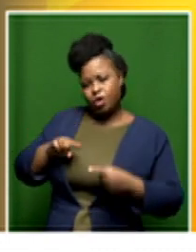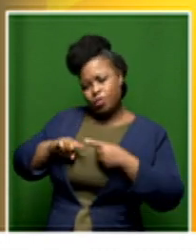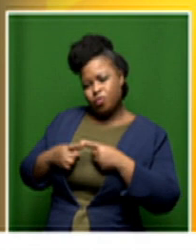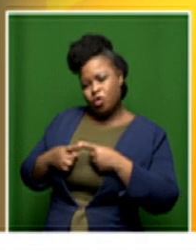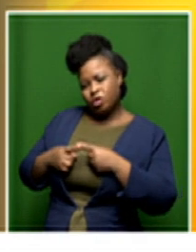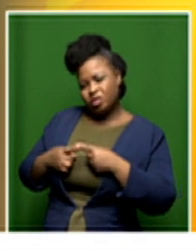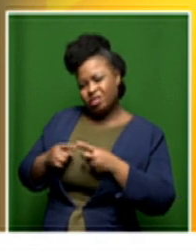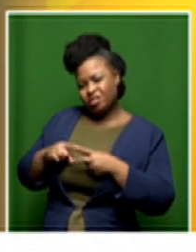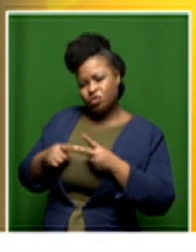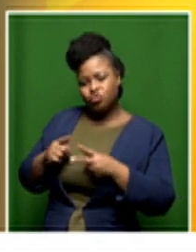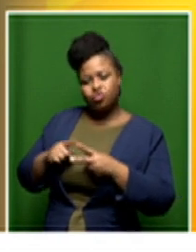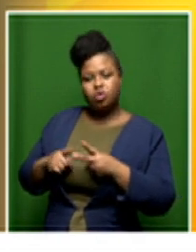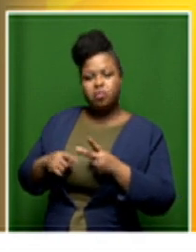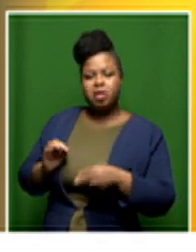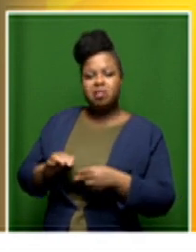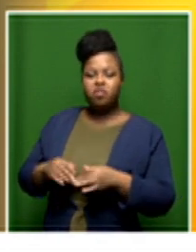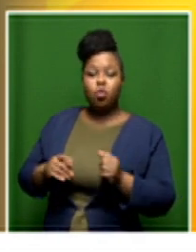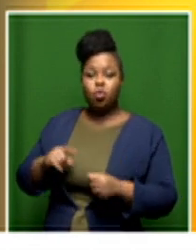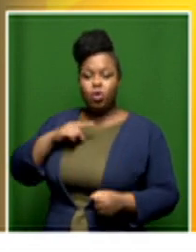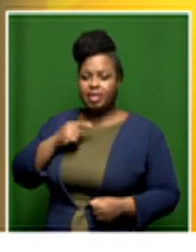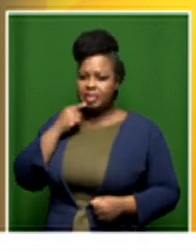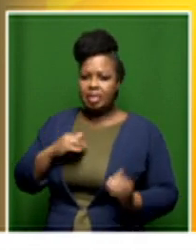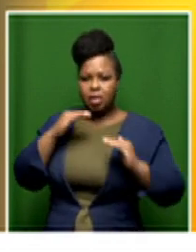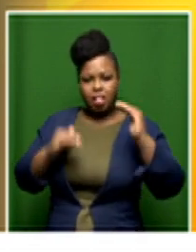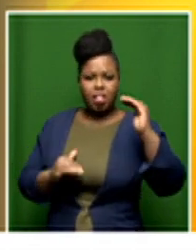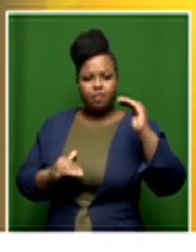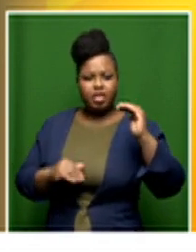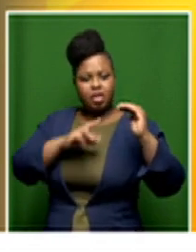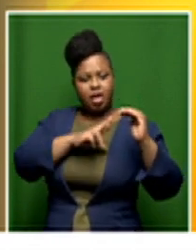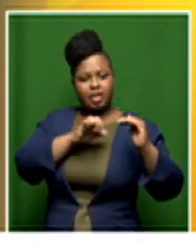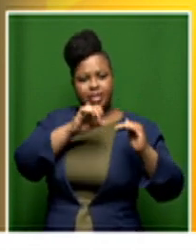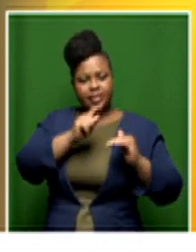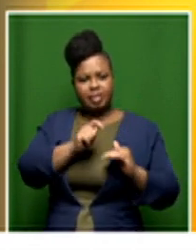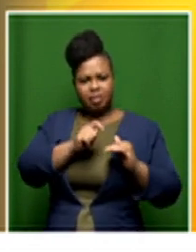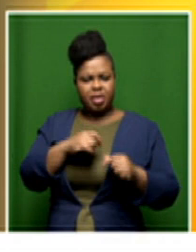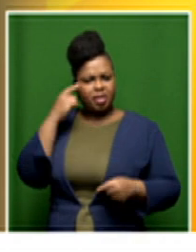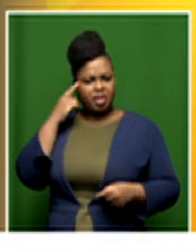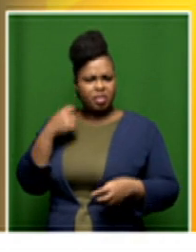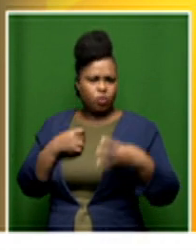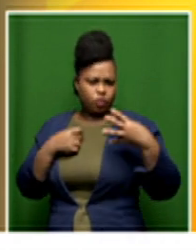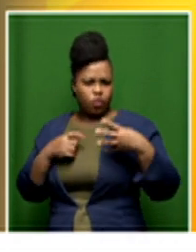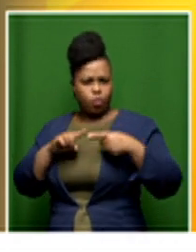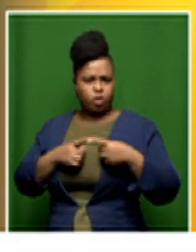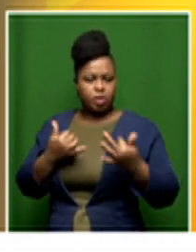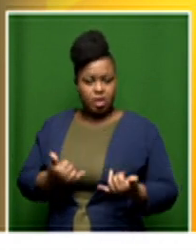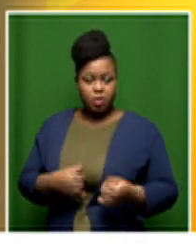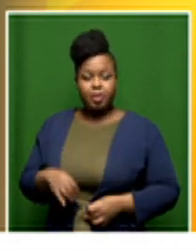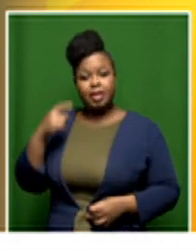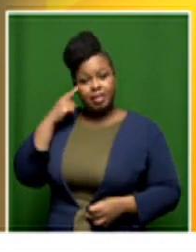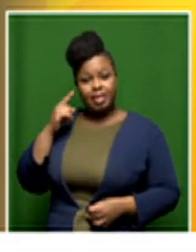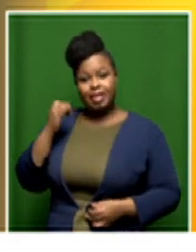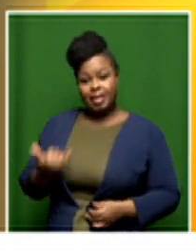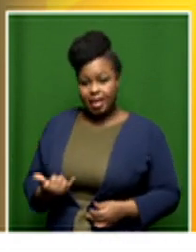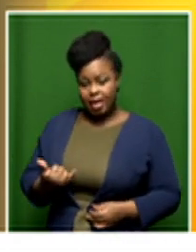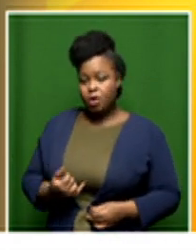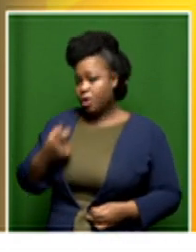over nothing to the RET. I think it's 4 now. I think the Ramaphosa camp